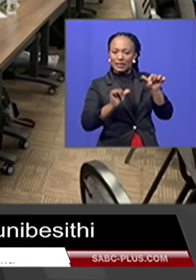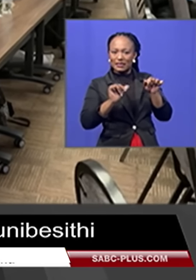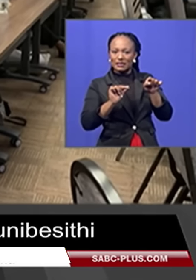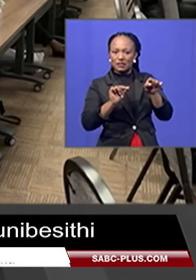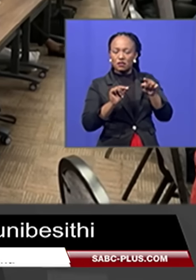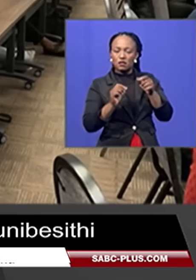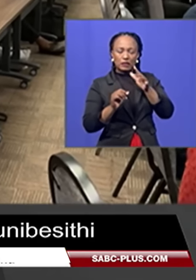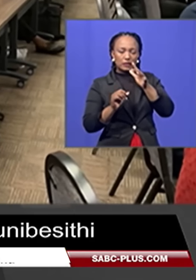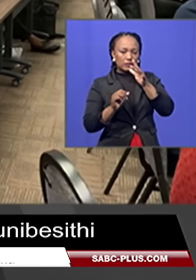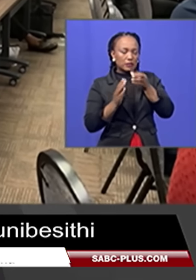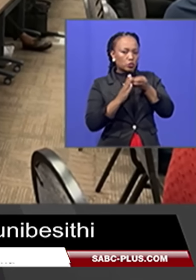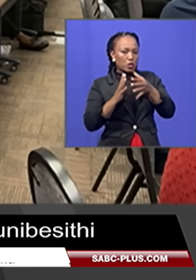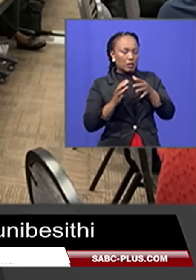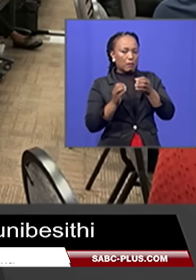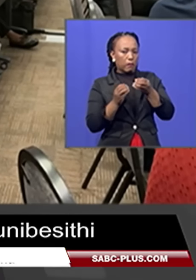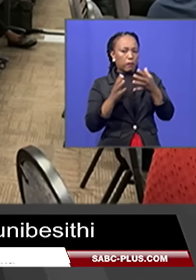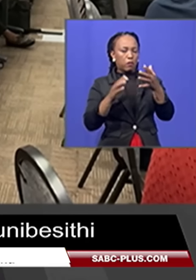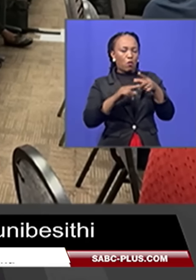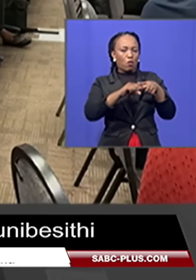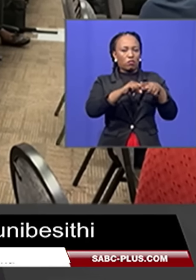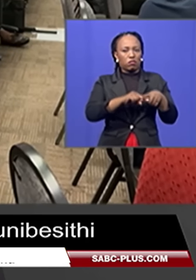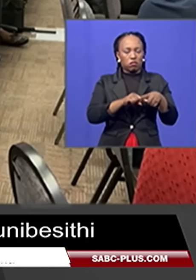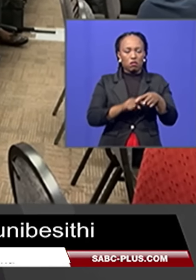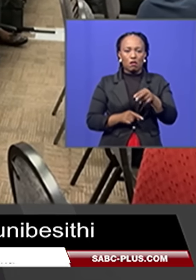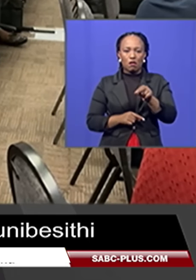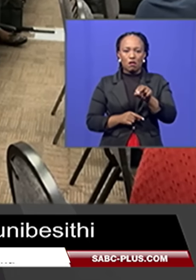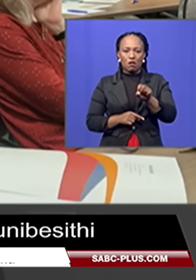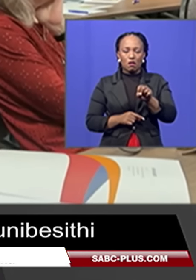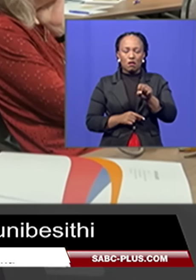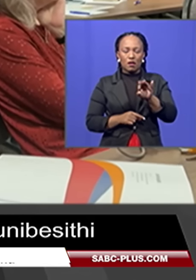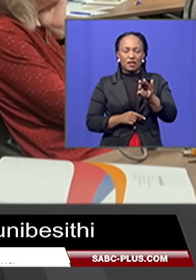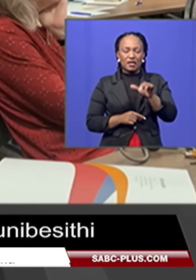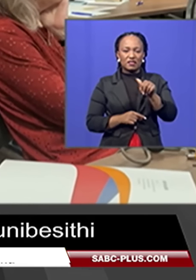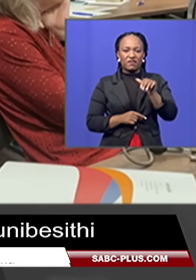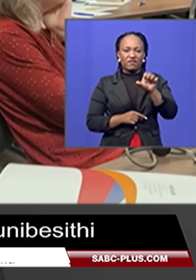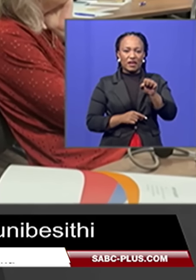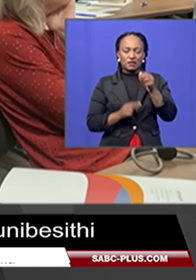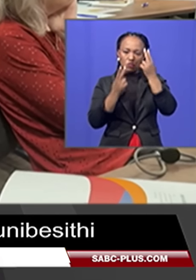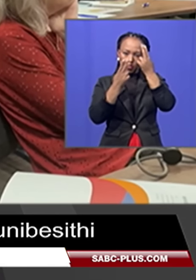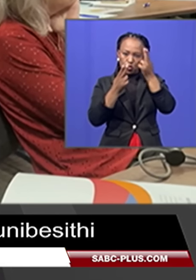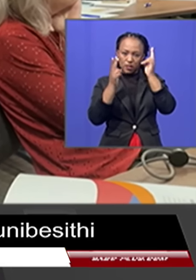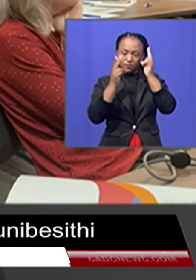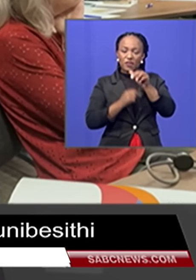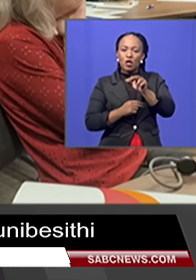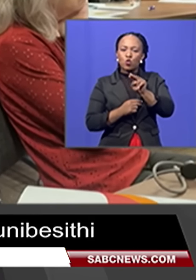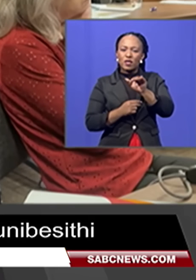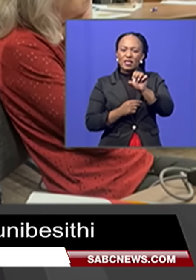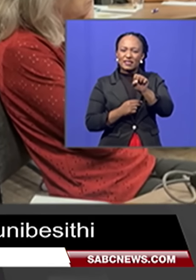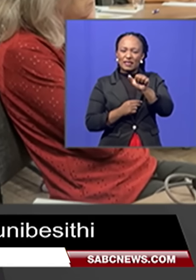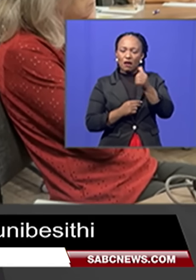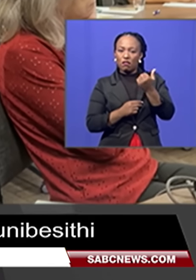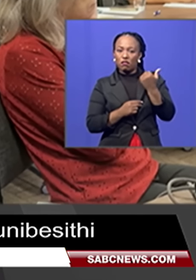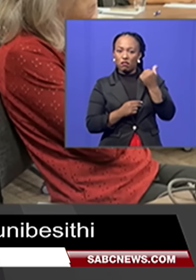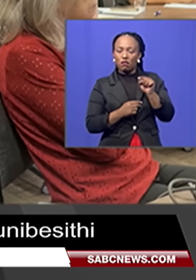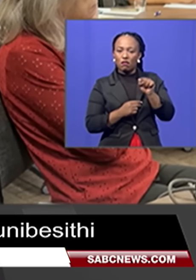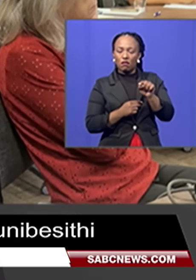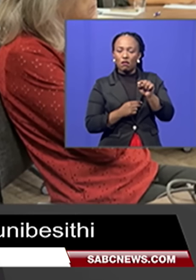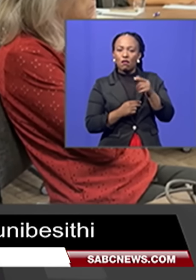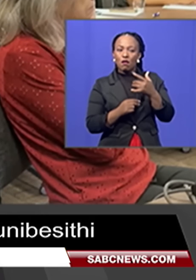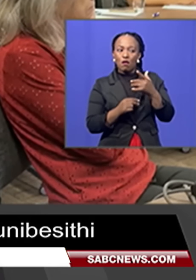e kgolo ya baithuti bao ba ithekgilego ka NSFAS. UNISA ge e sa le go tloga ka nako yeo e hweditše lengwalo la kgorotsheko la nakwana la go